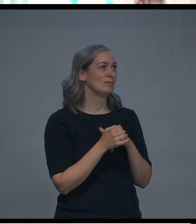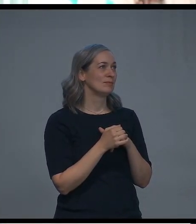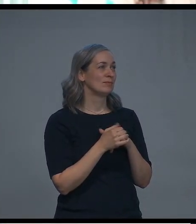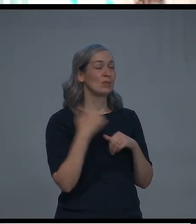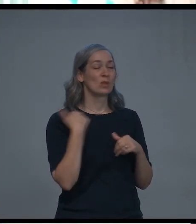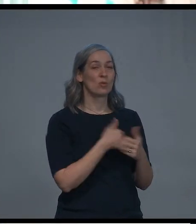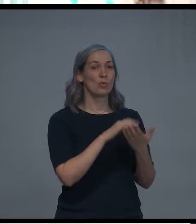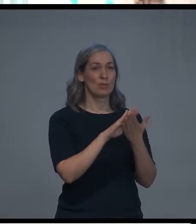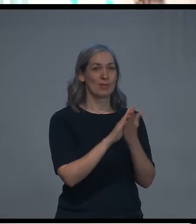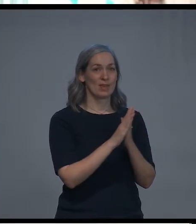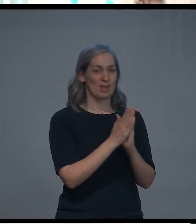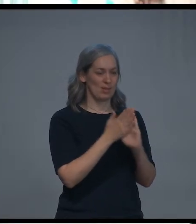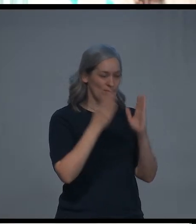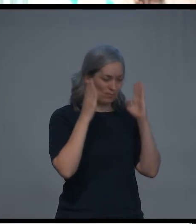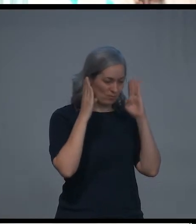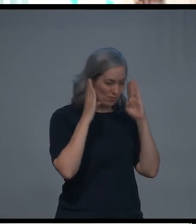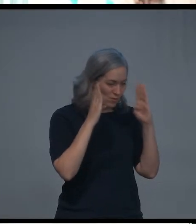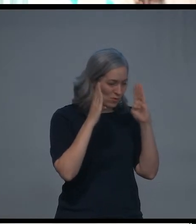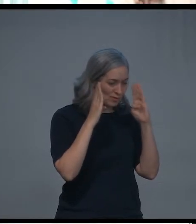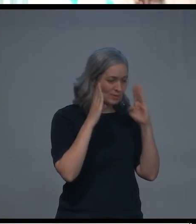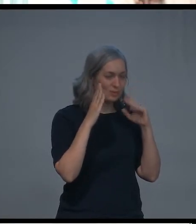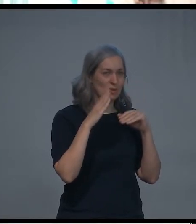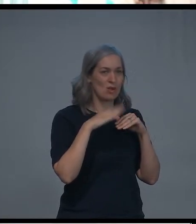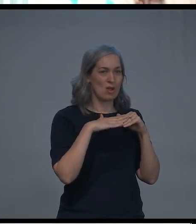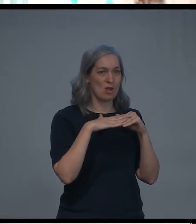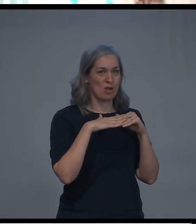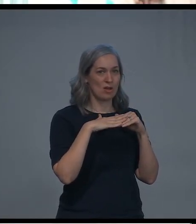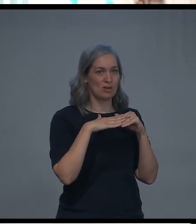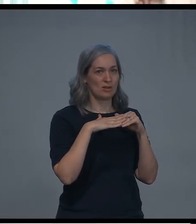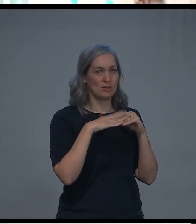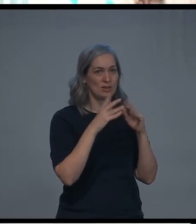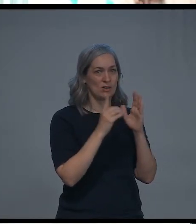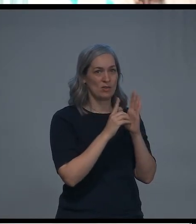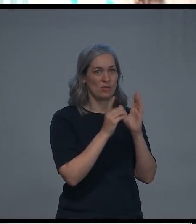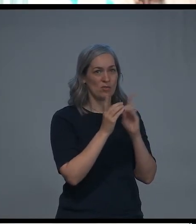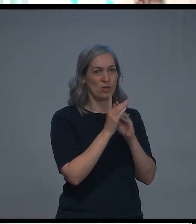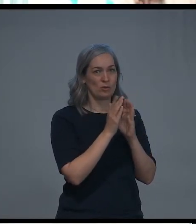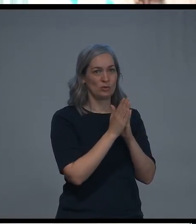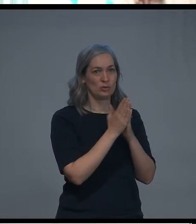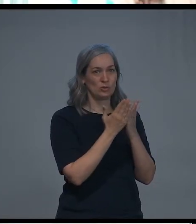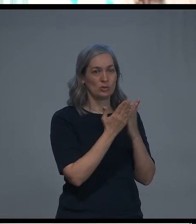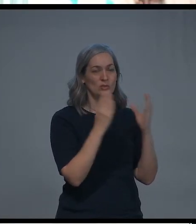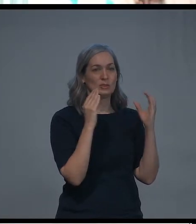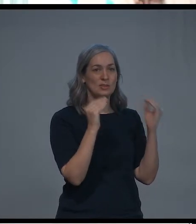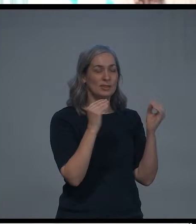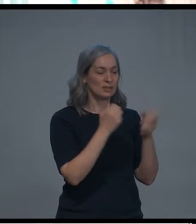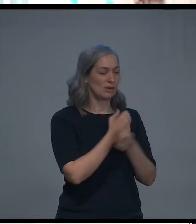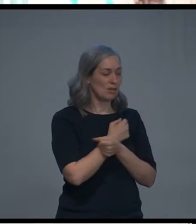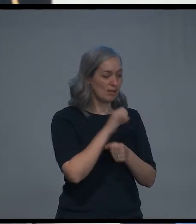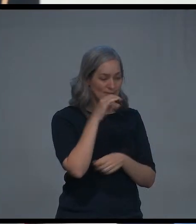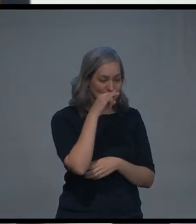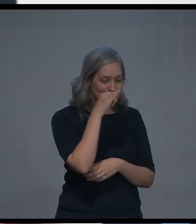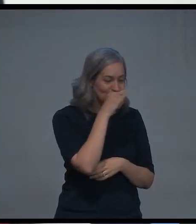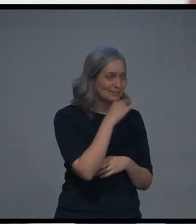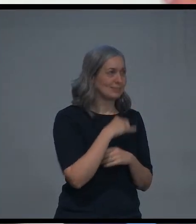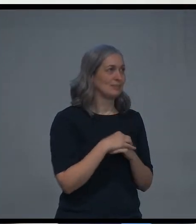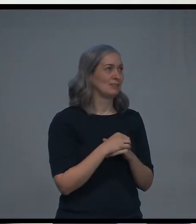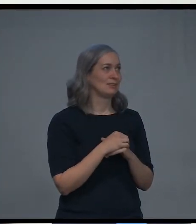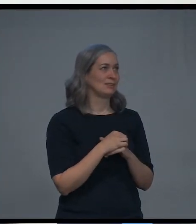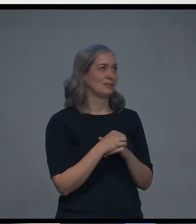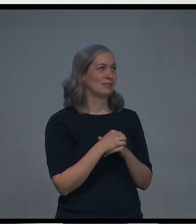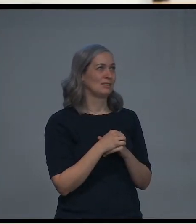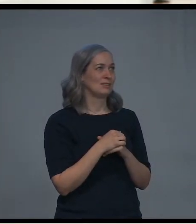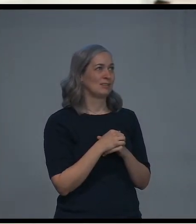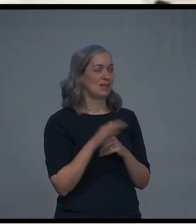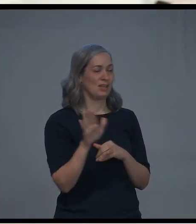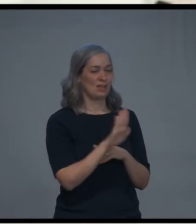We became especially focused on devotionals and teaching, on loving the kids, of course, and